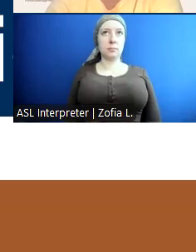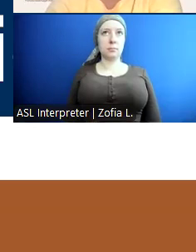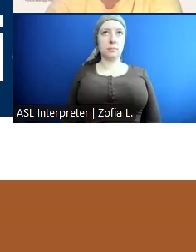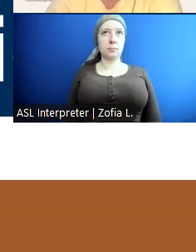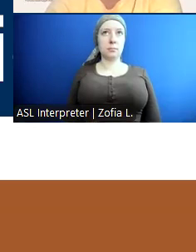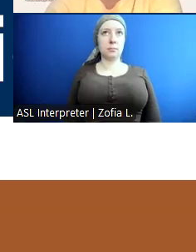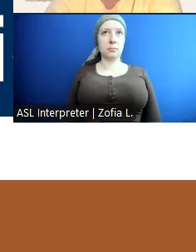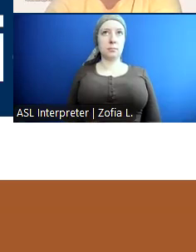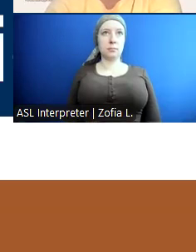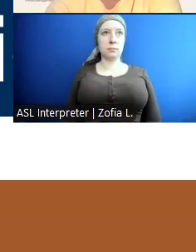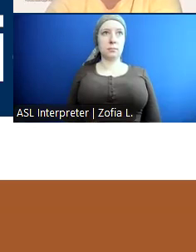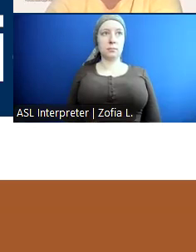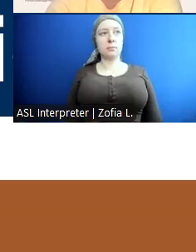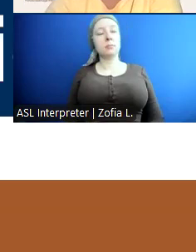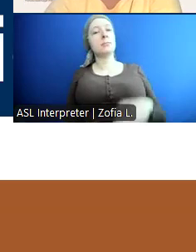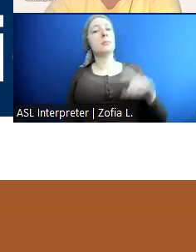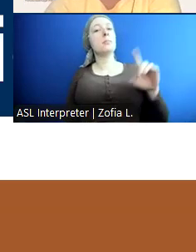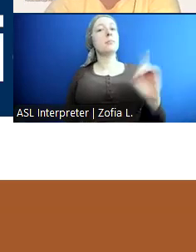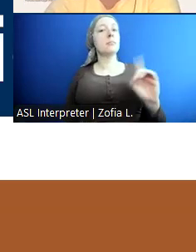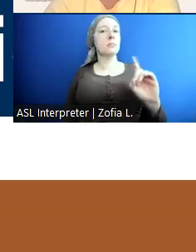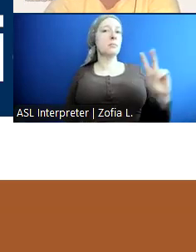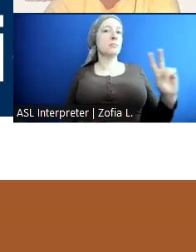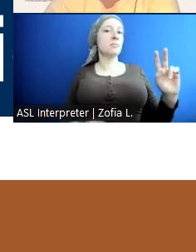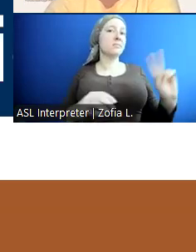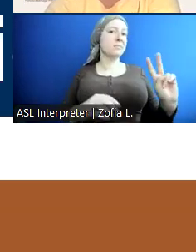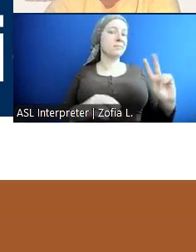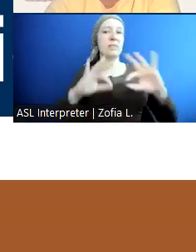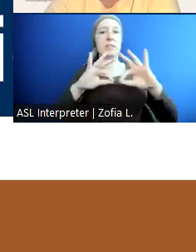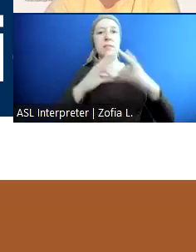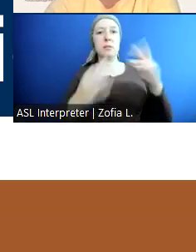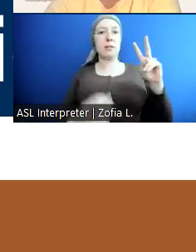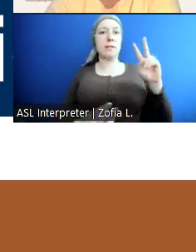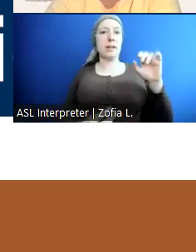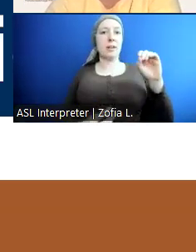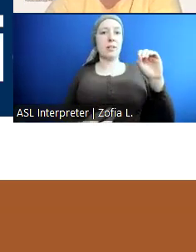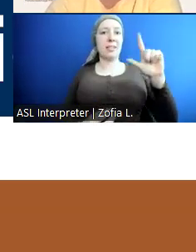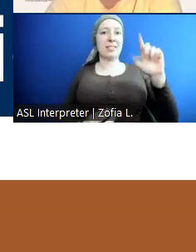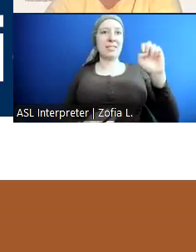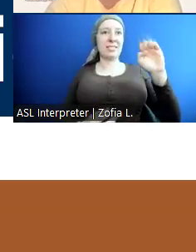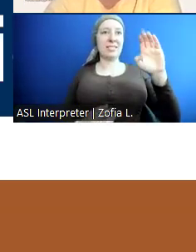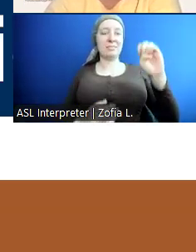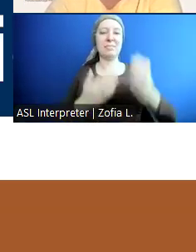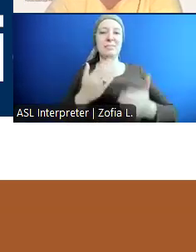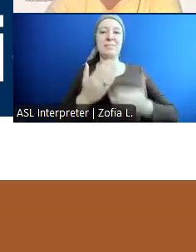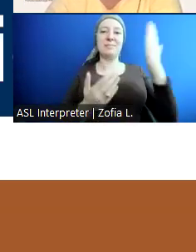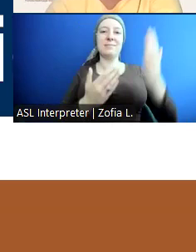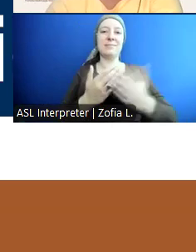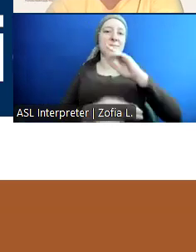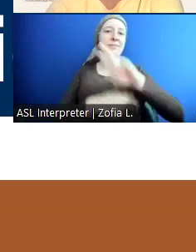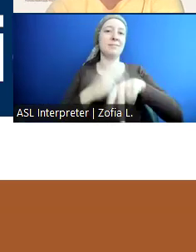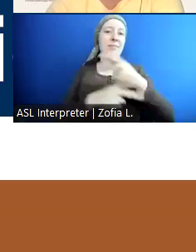I think domestic and family violence is a pretty easy form of abuse